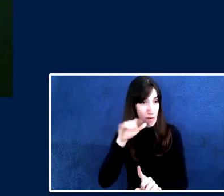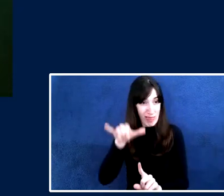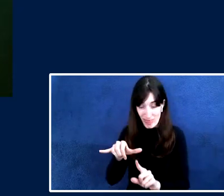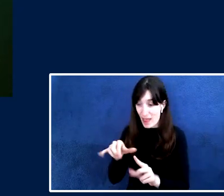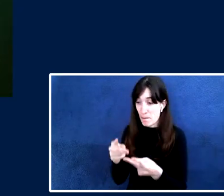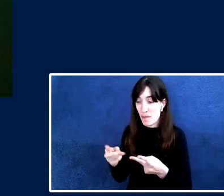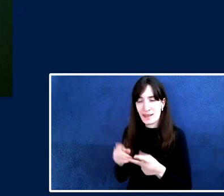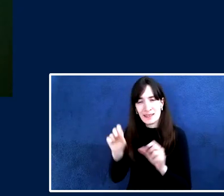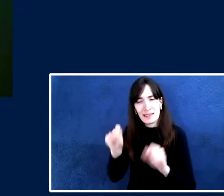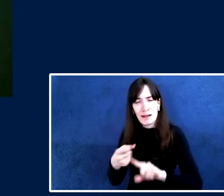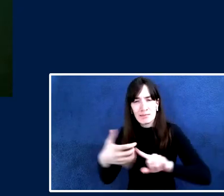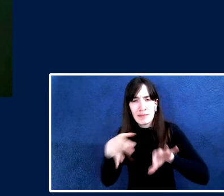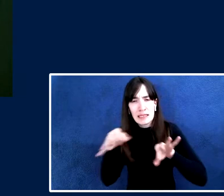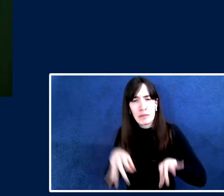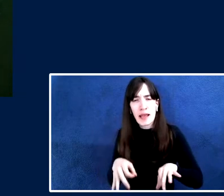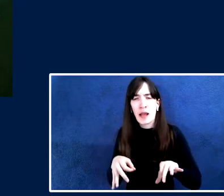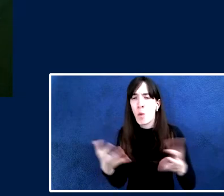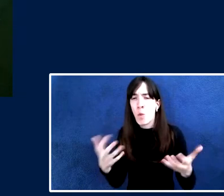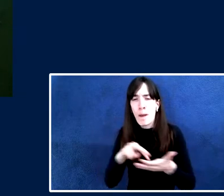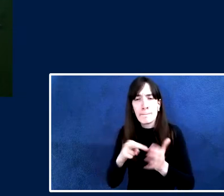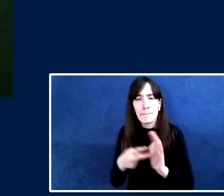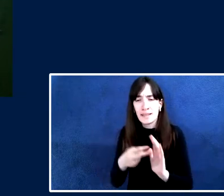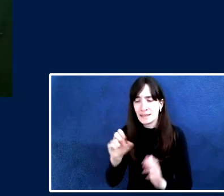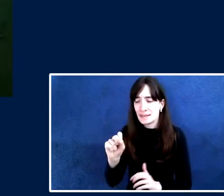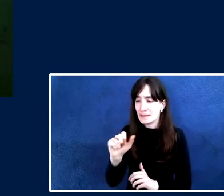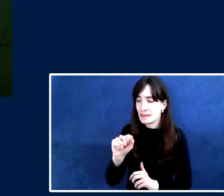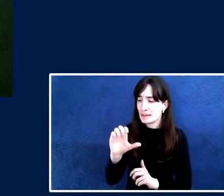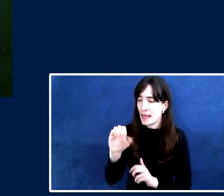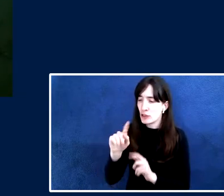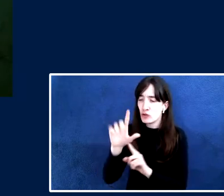tell me, what exactly is a sanctuary? Well, in